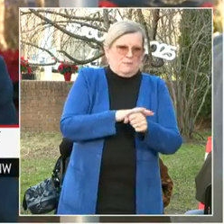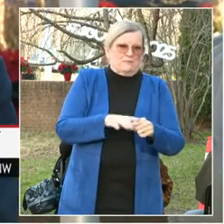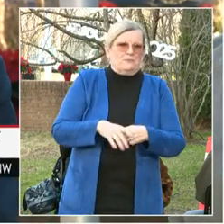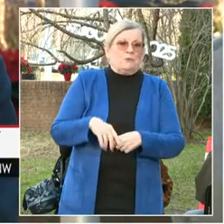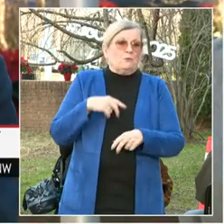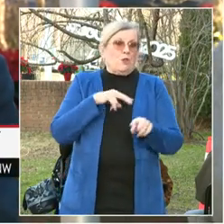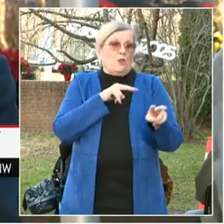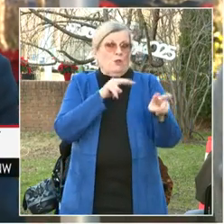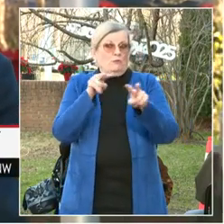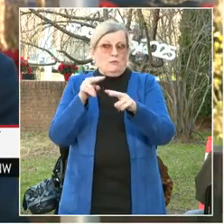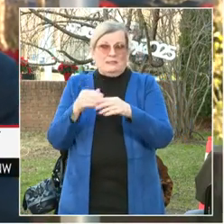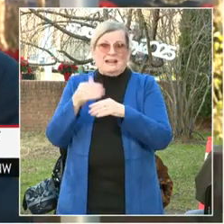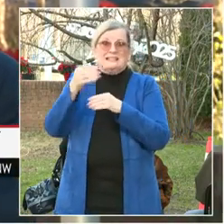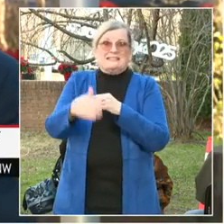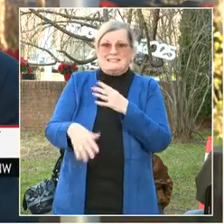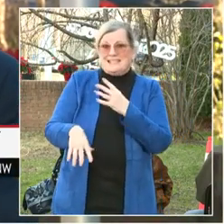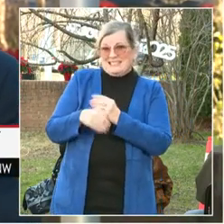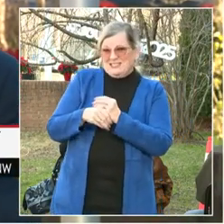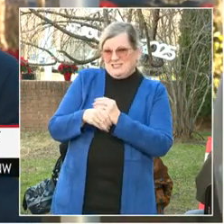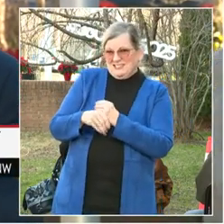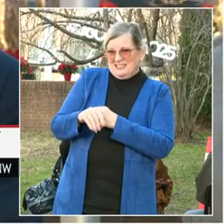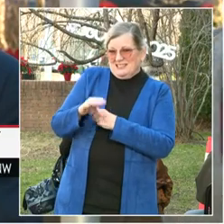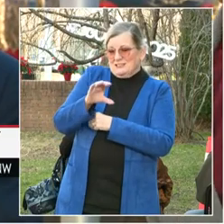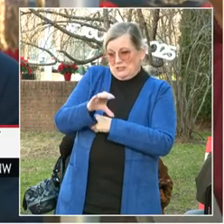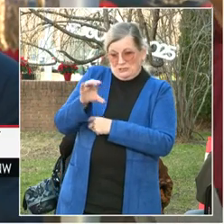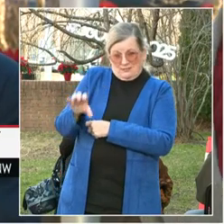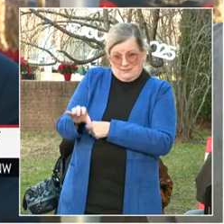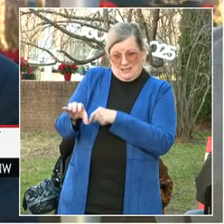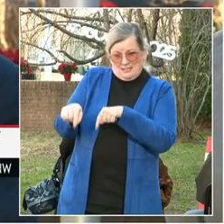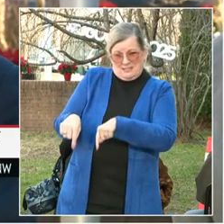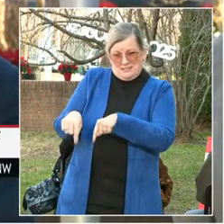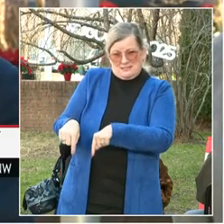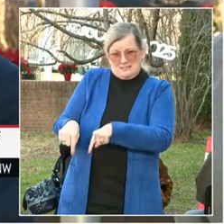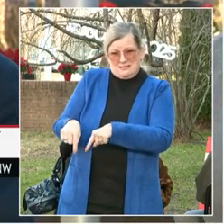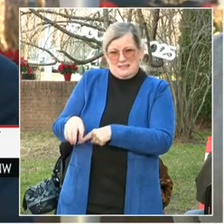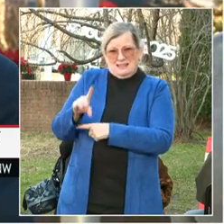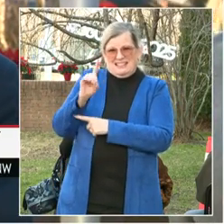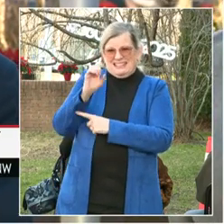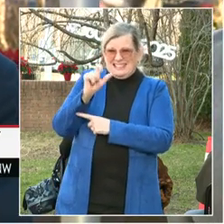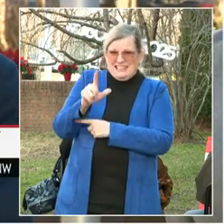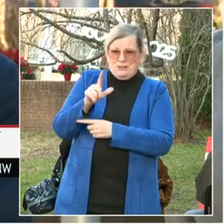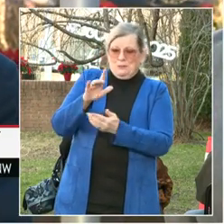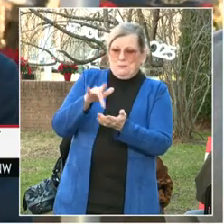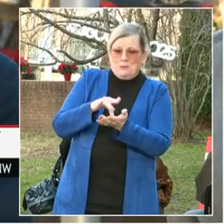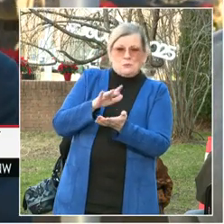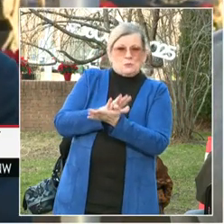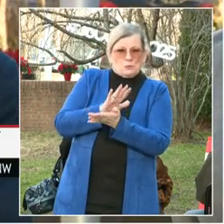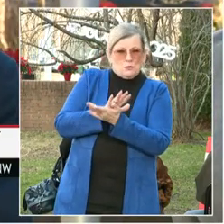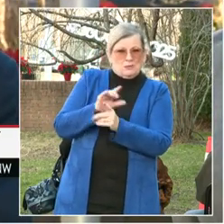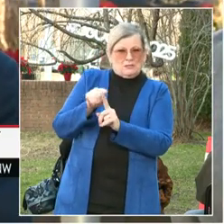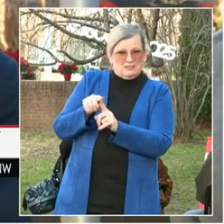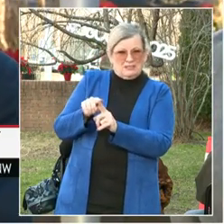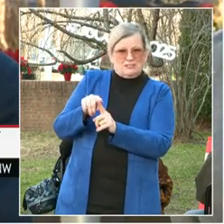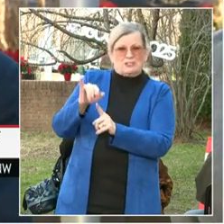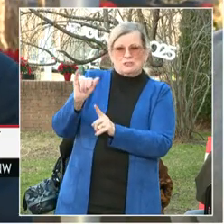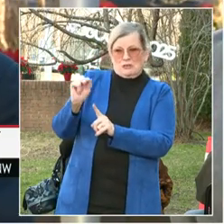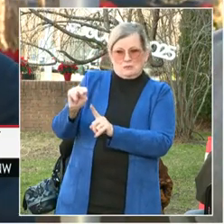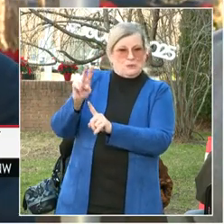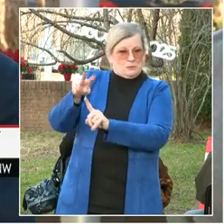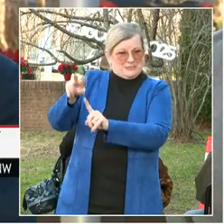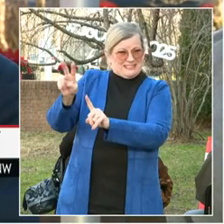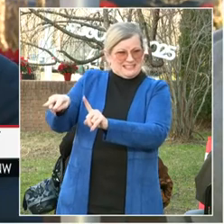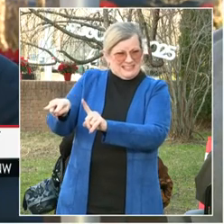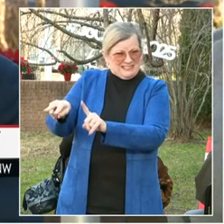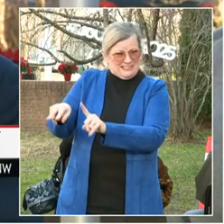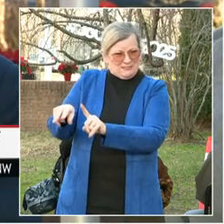Chase, we'll be at Deal Middle School on January 22nd for a design workshop to focus on how building and public space design elements can help realize